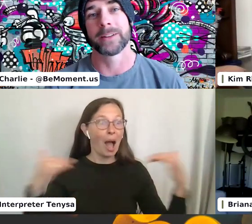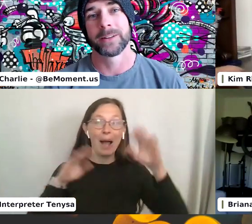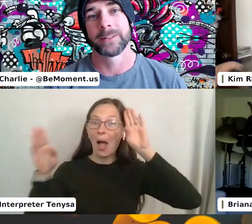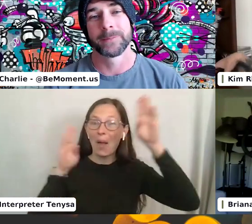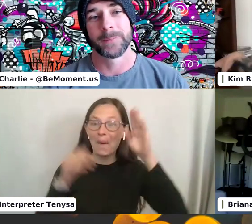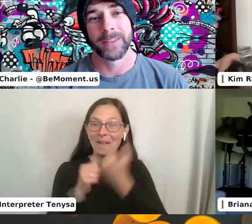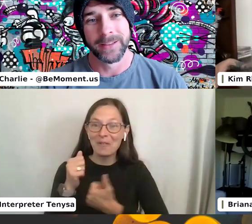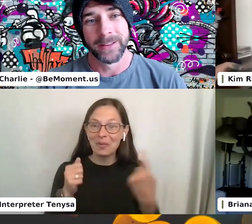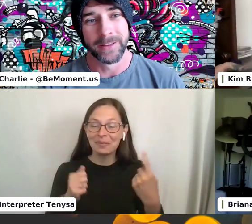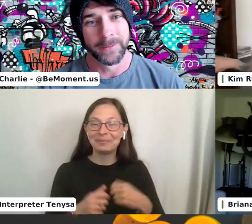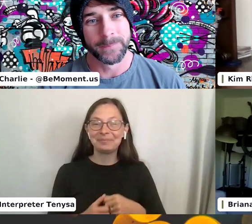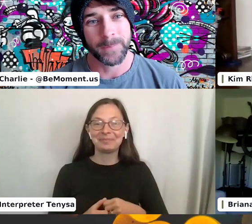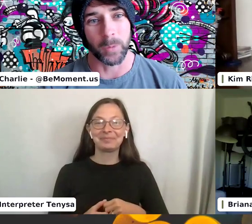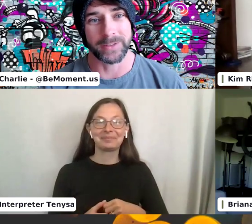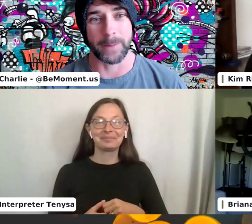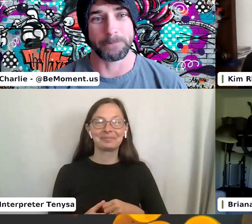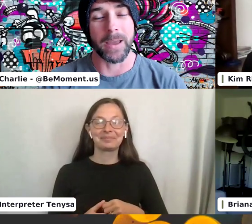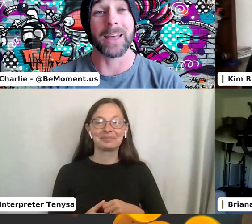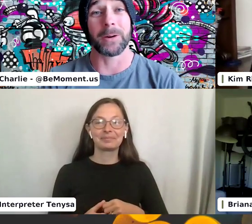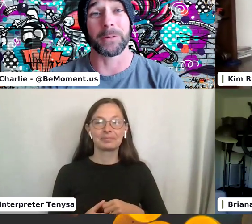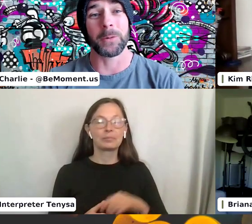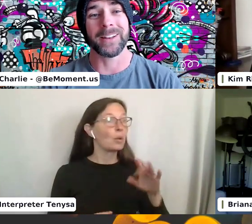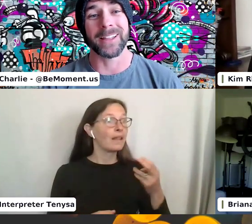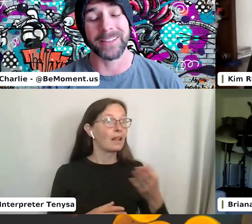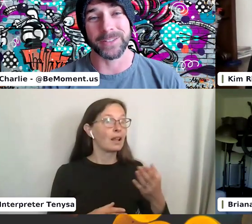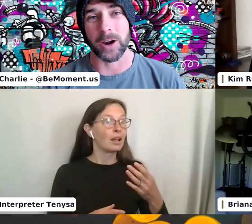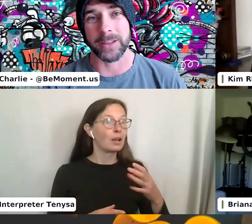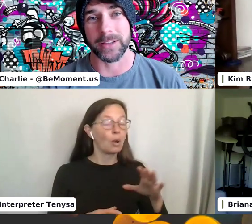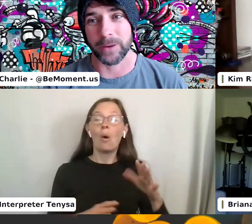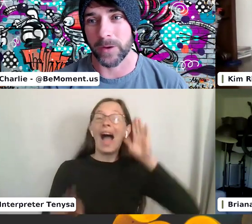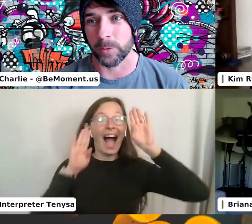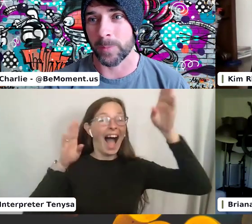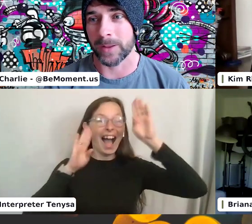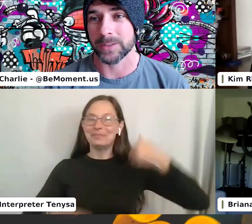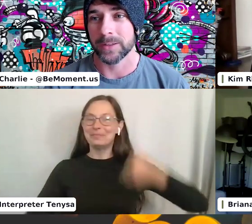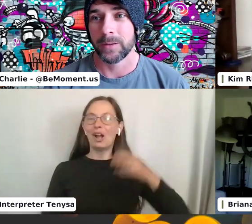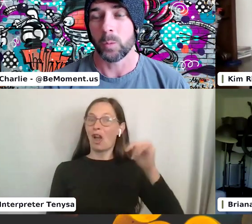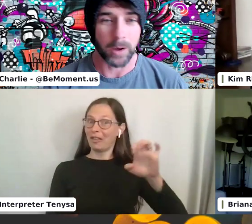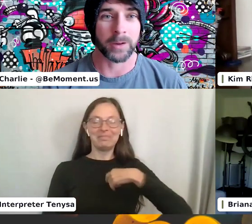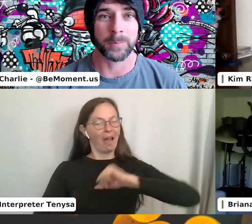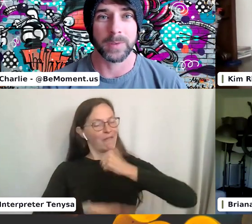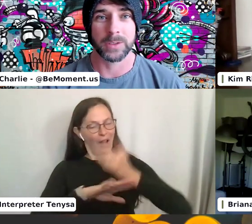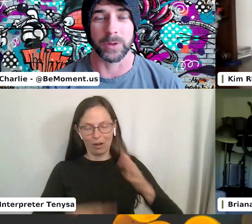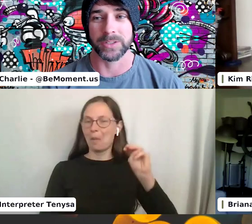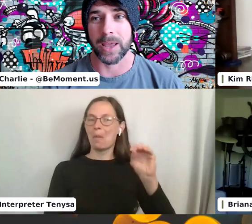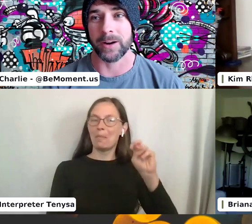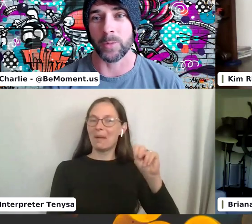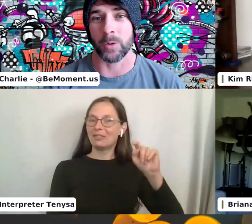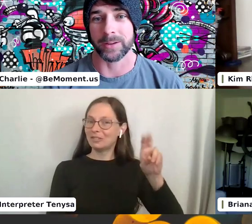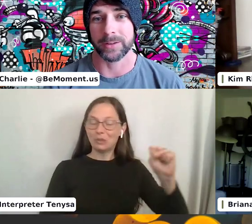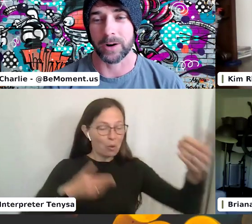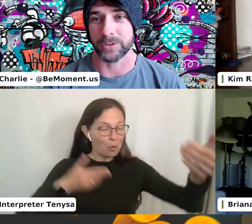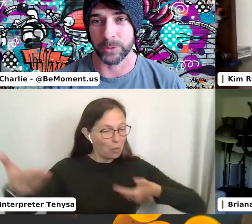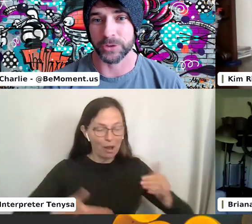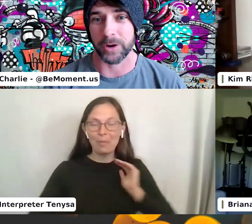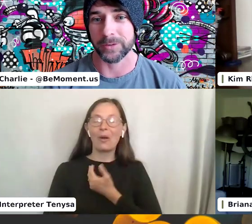the thing. Yep. Hello, everyone. This is Charlie, founder of Momentus. Welcome to a Saturday